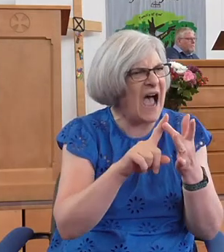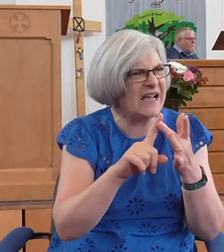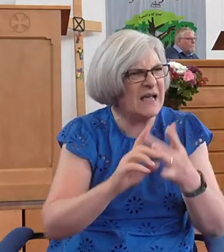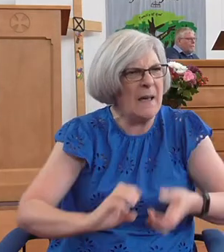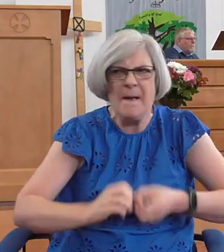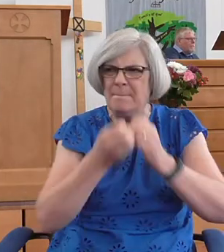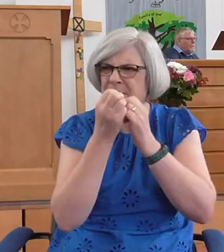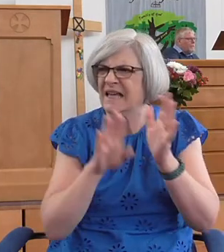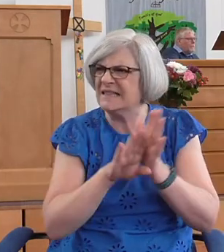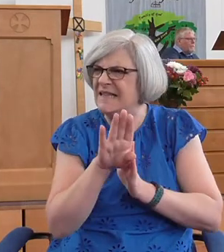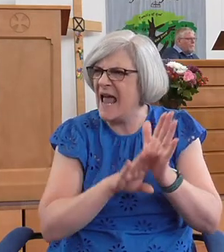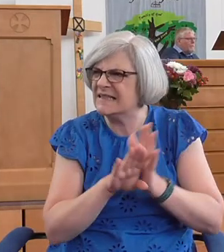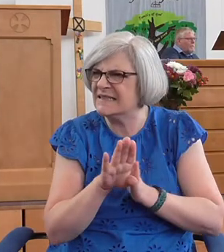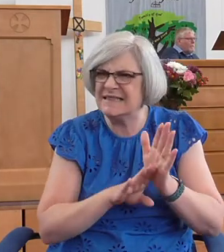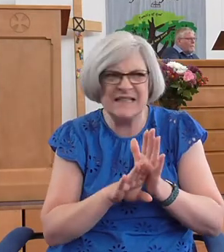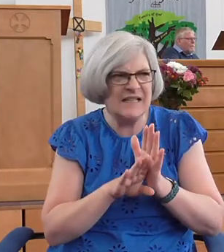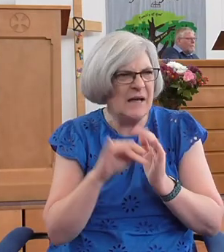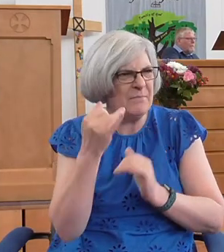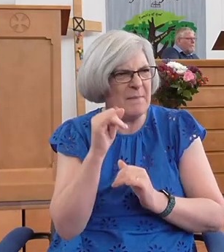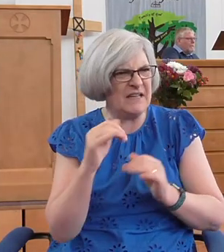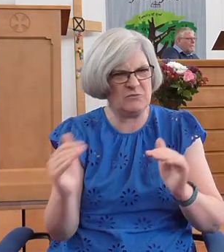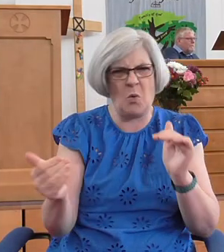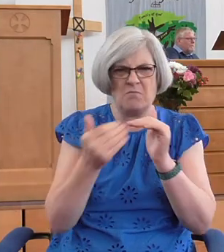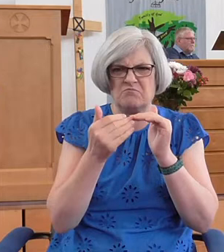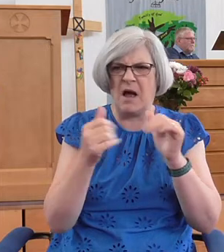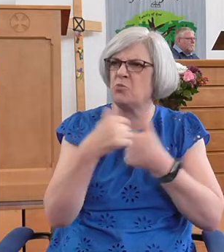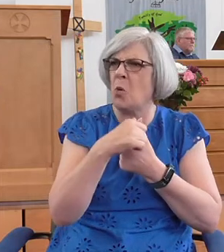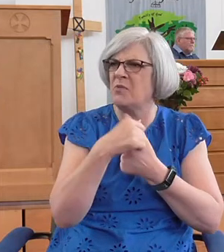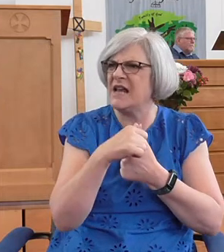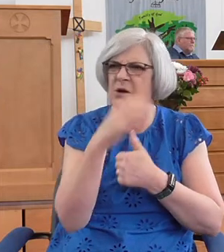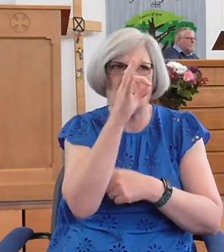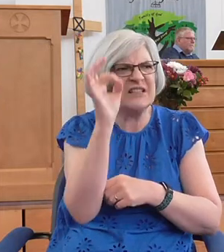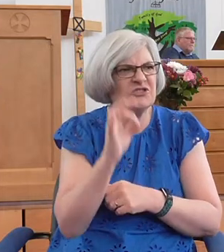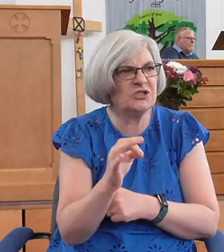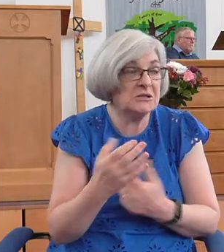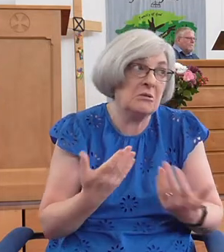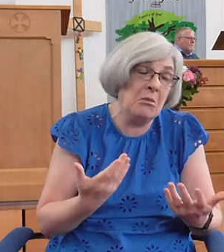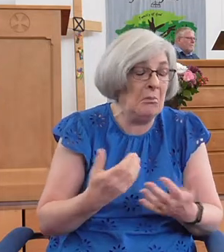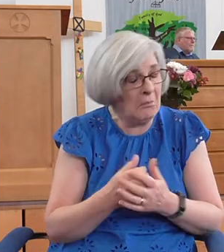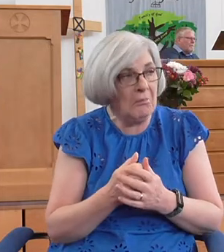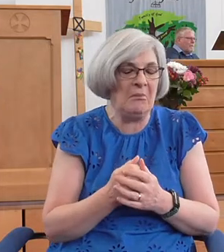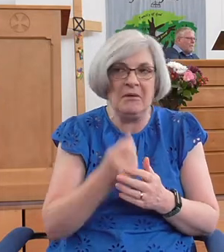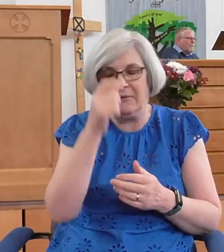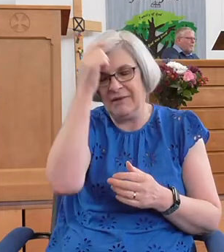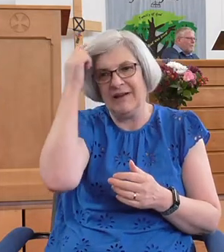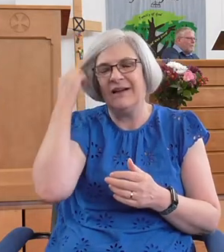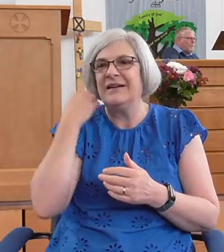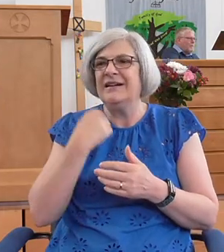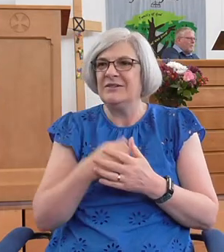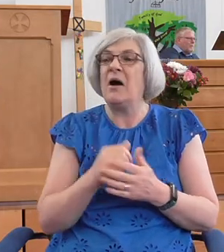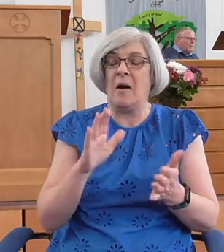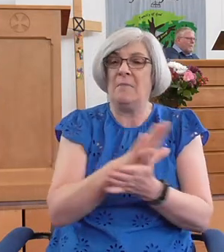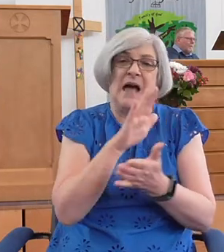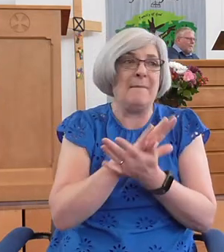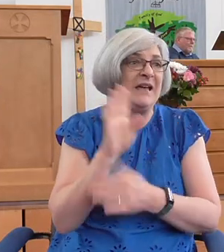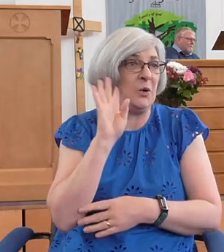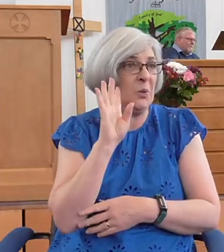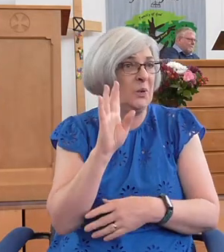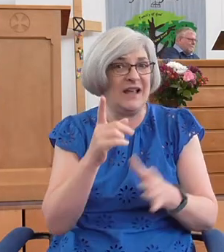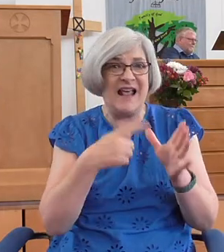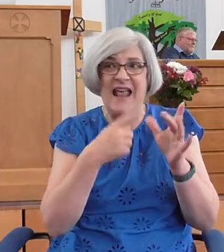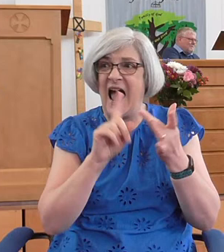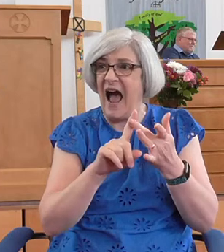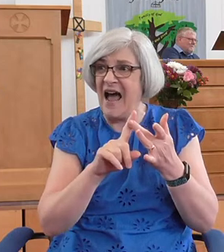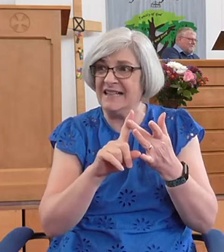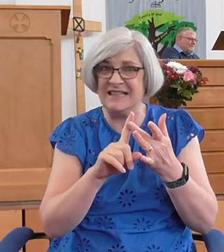but it didn't quite do the test, the questions very right. Oh, well, I'm glad to hear that AI is still failing us.